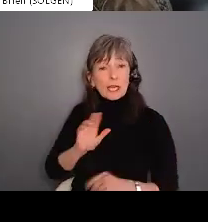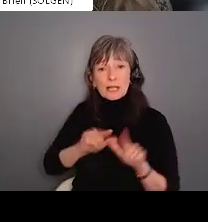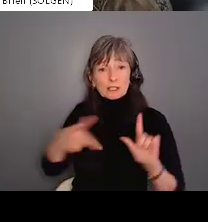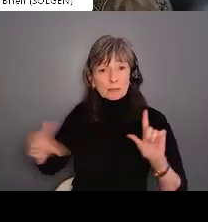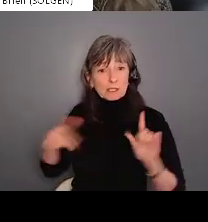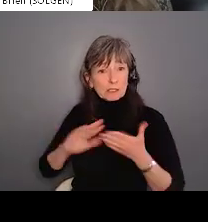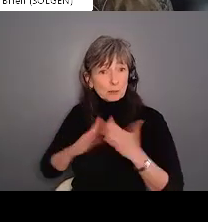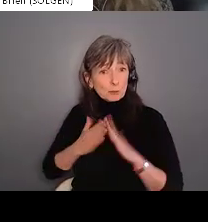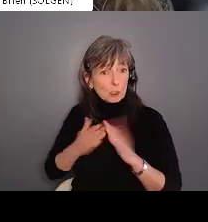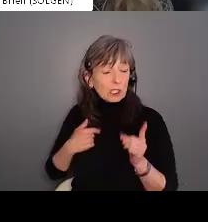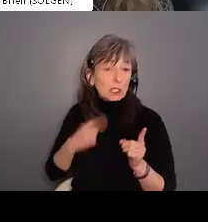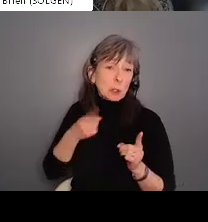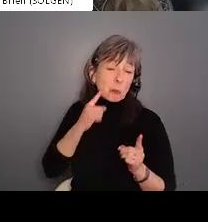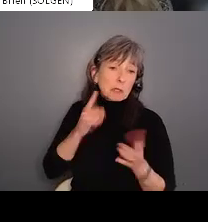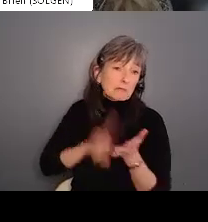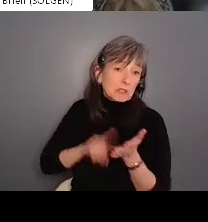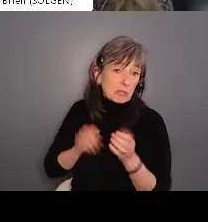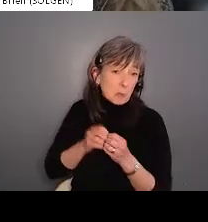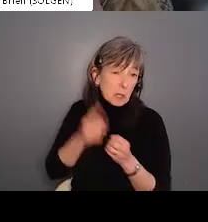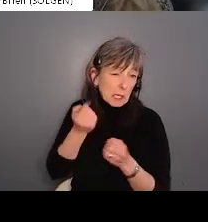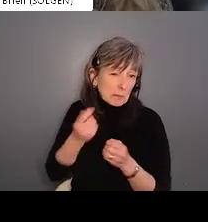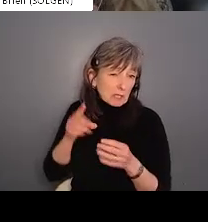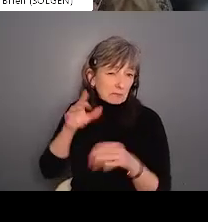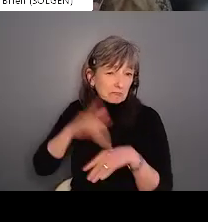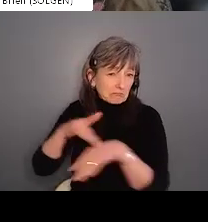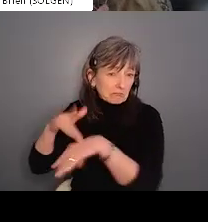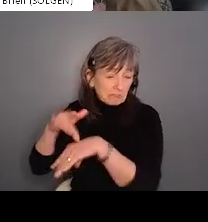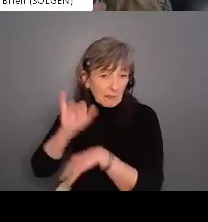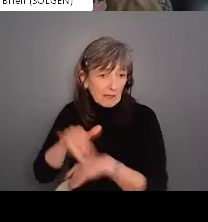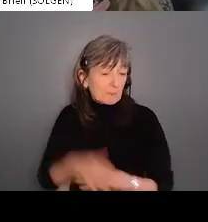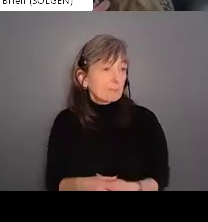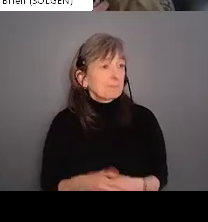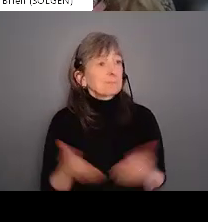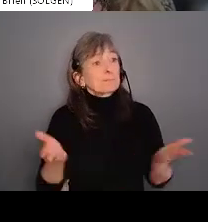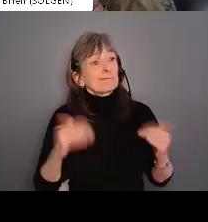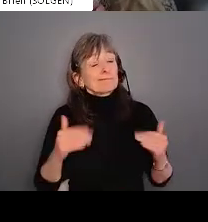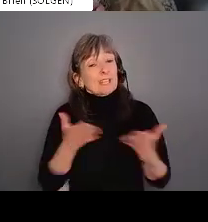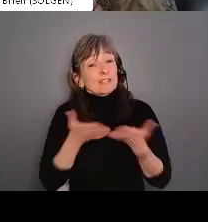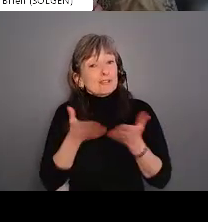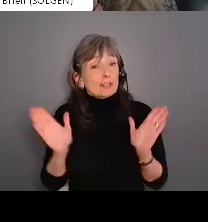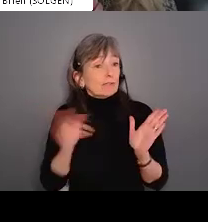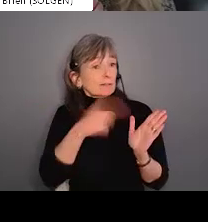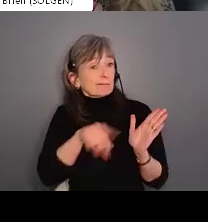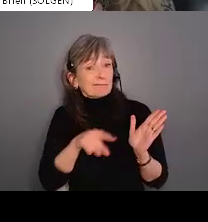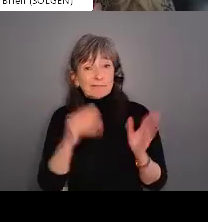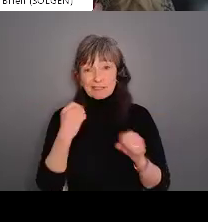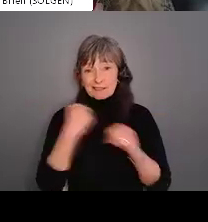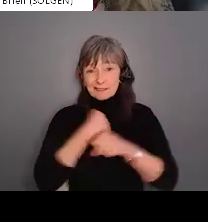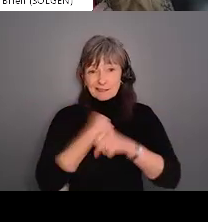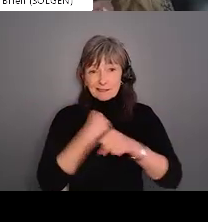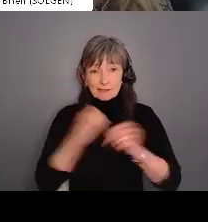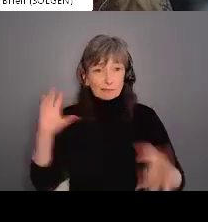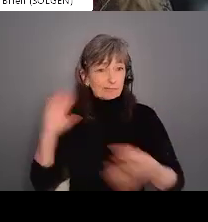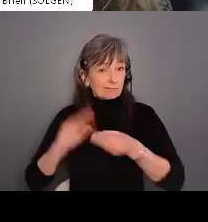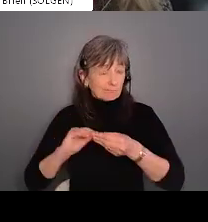as well. So just to provide a little bit of an overview, this is kind of some of the data that the committee has